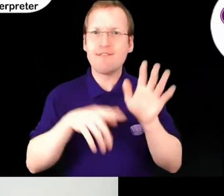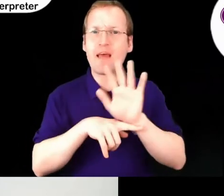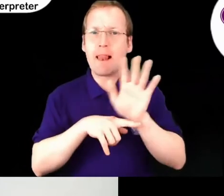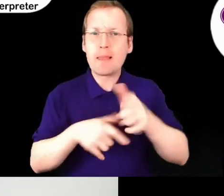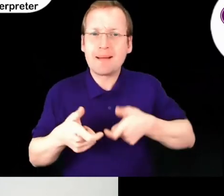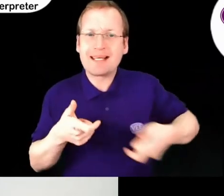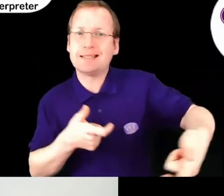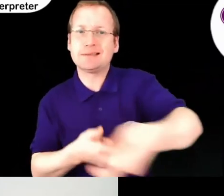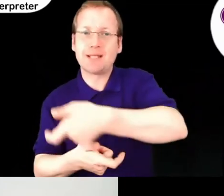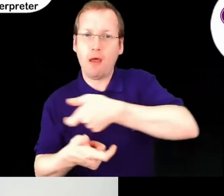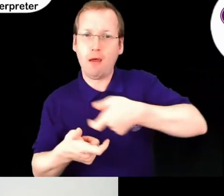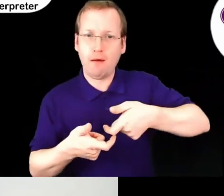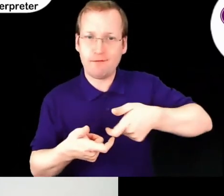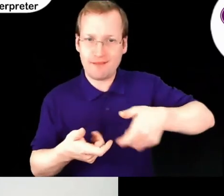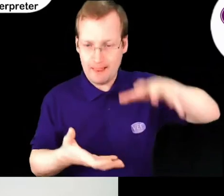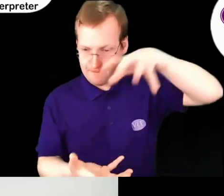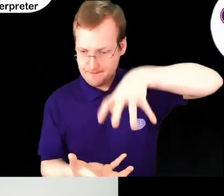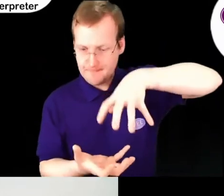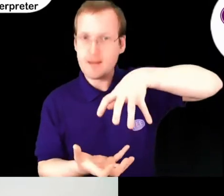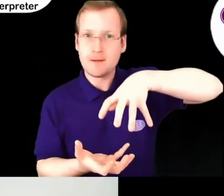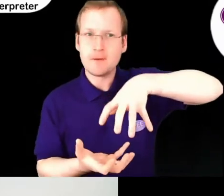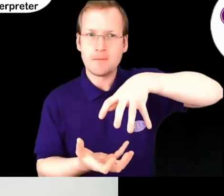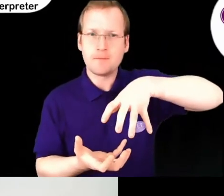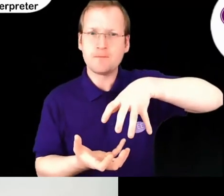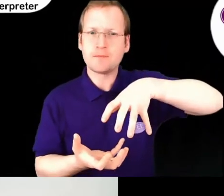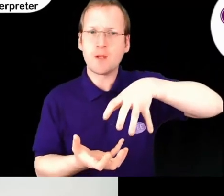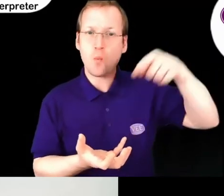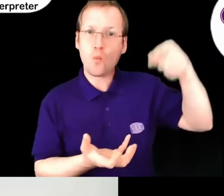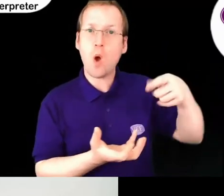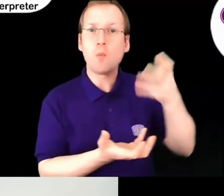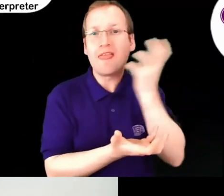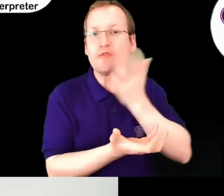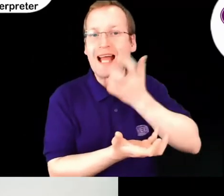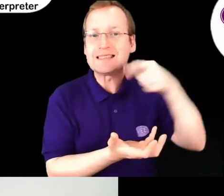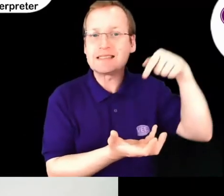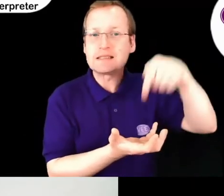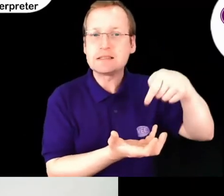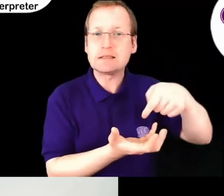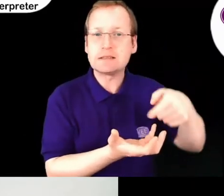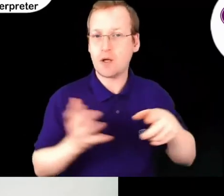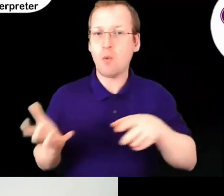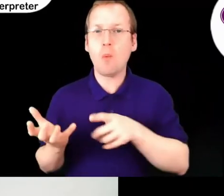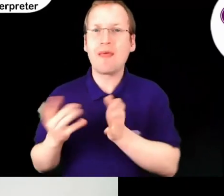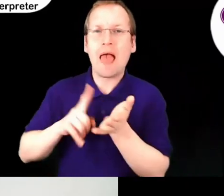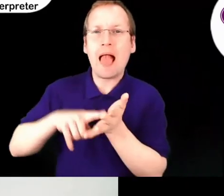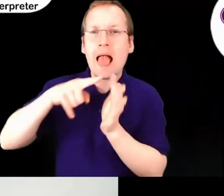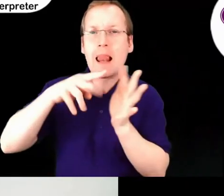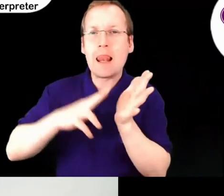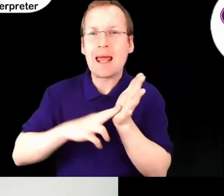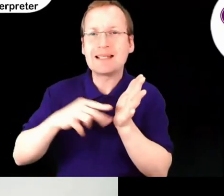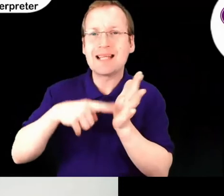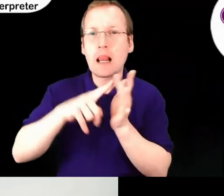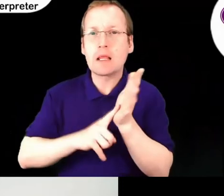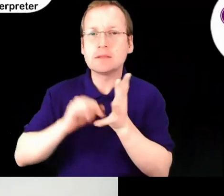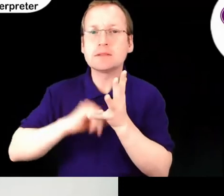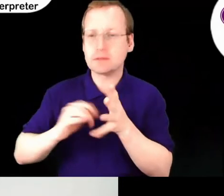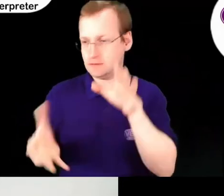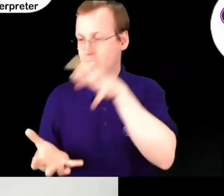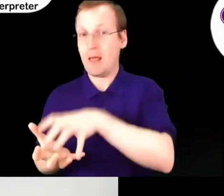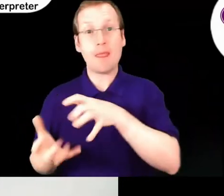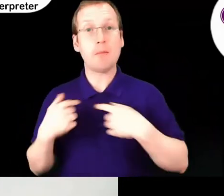is, but you found two film canisters and you filled one with rice and the other one with lentils, and they were my maracas for the